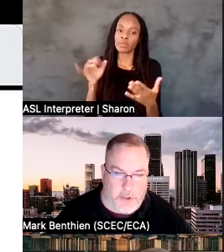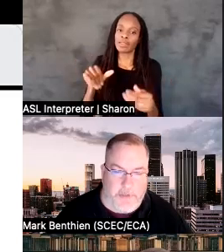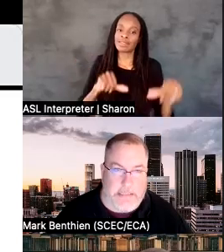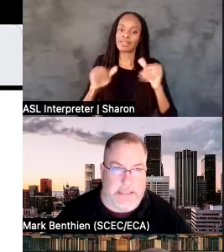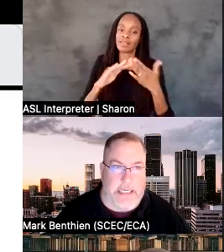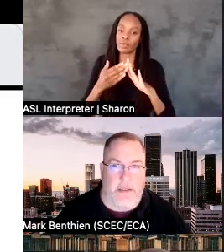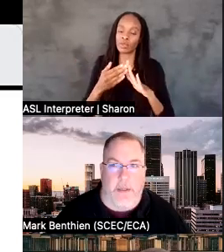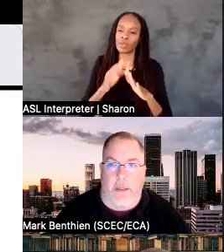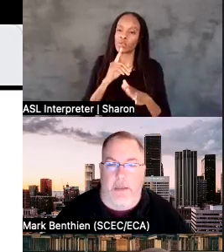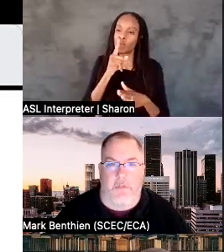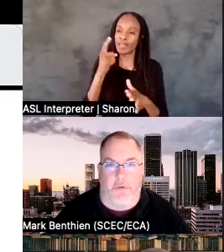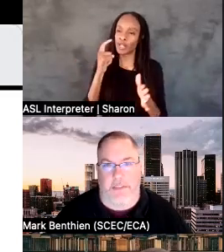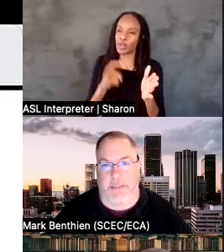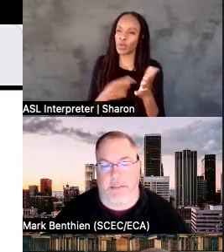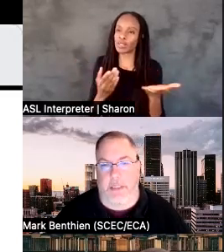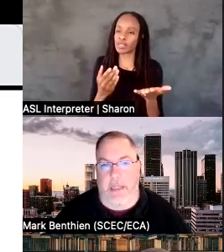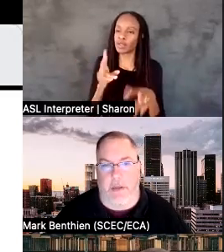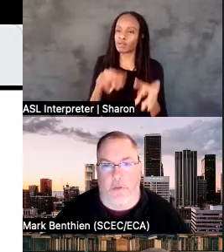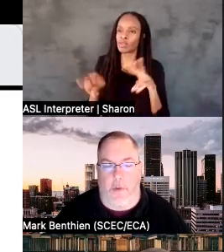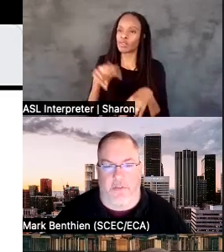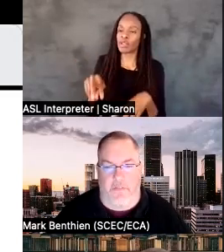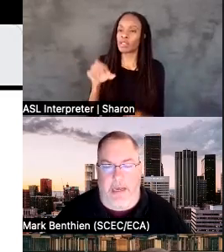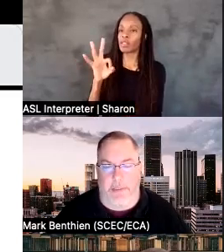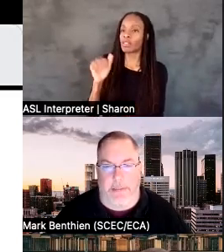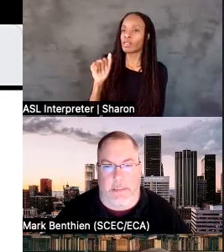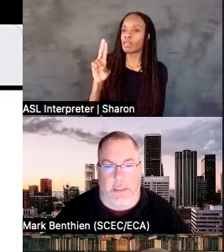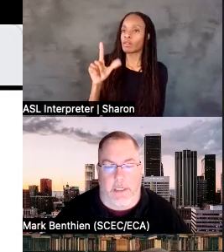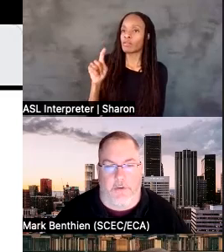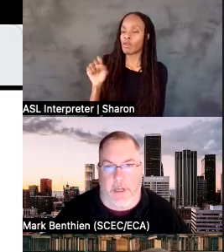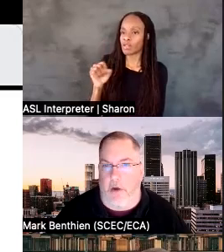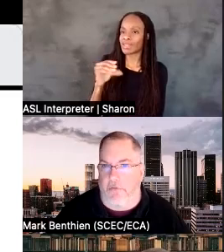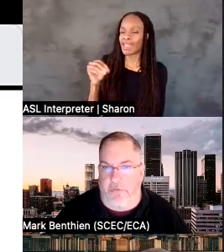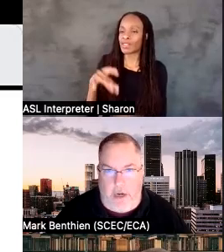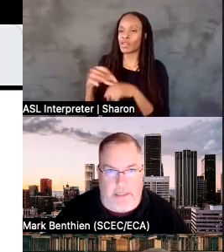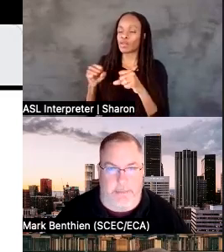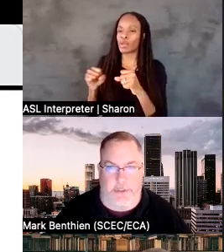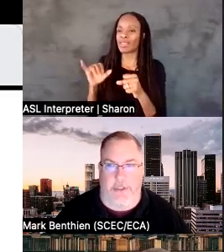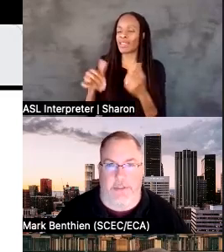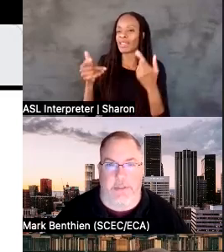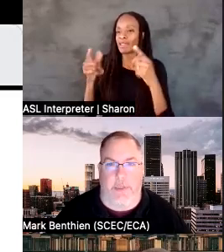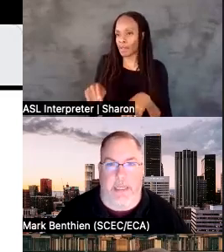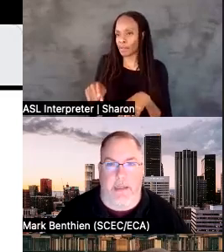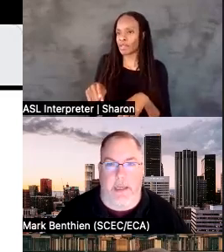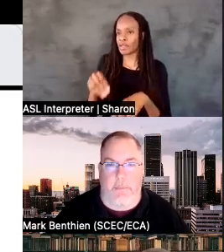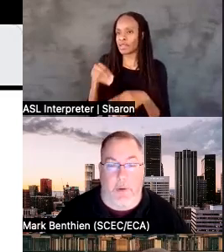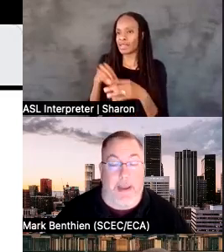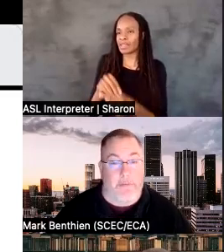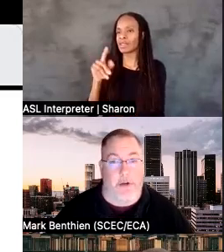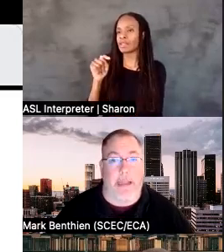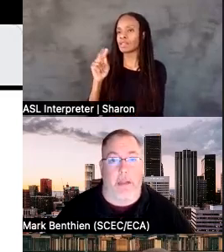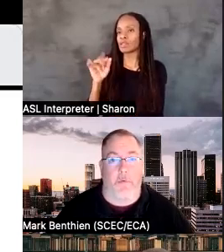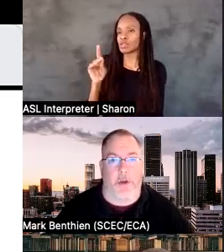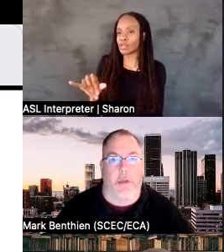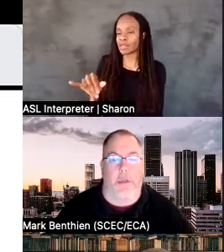really observing, is that these faults and the earthquakes that have happened in Turkey are very similar to what we